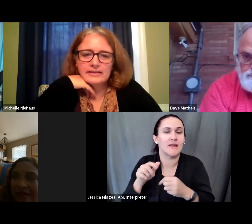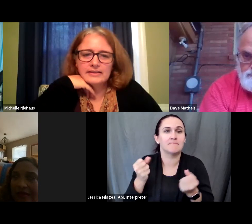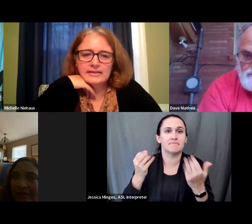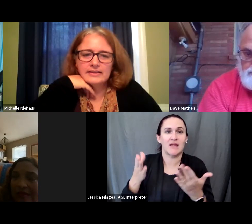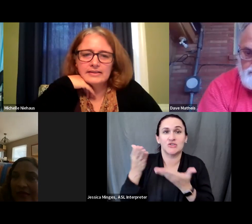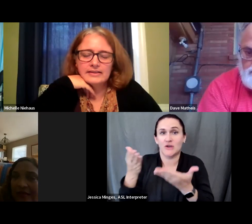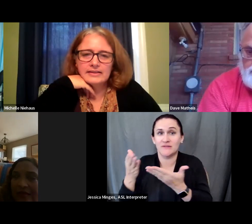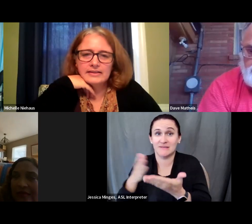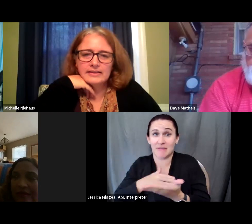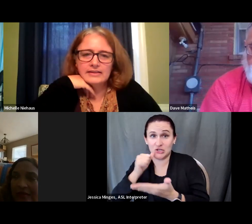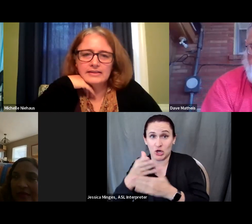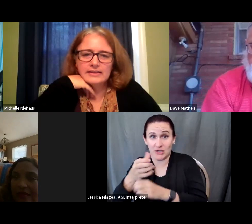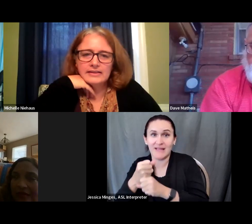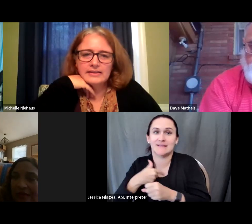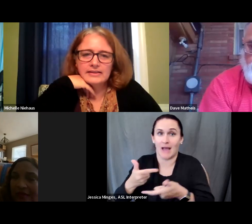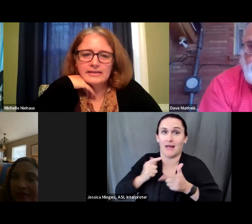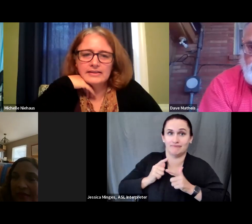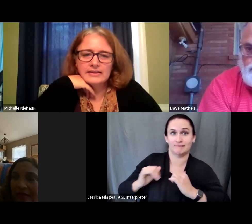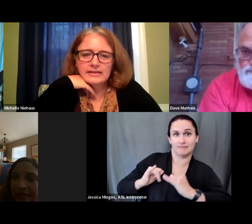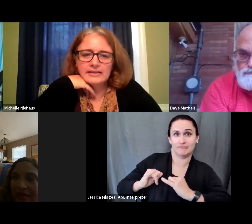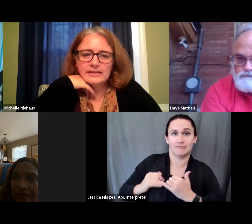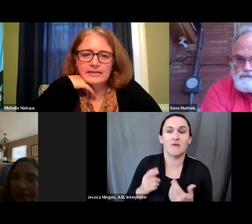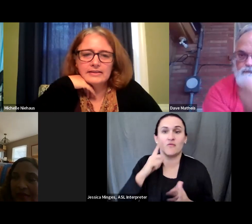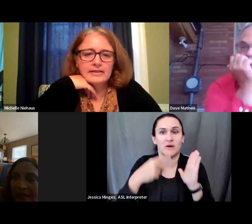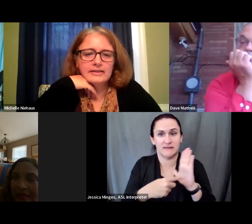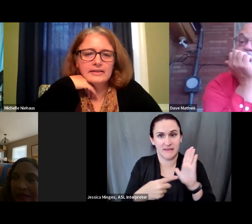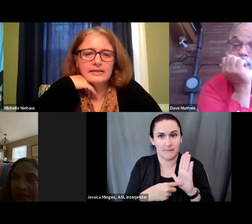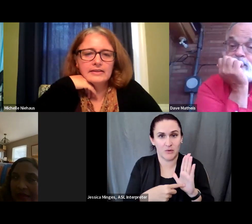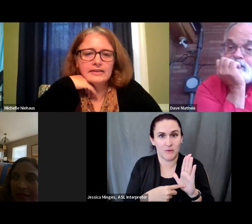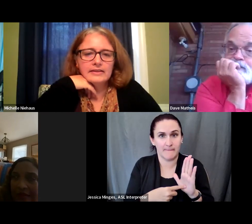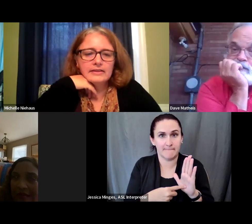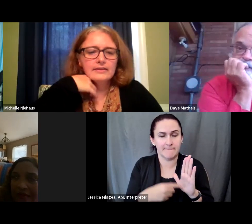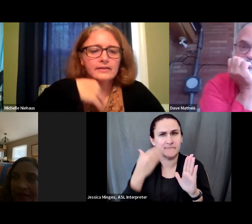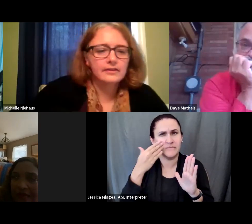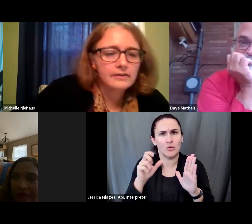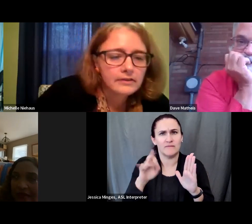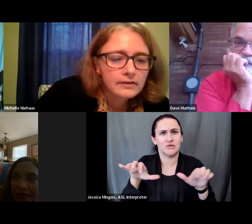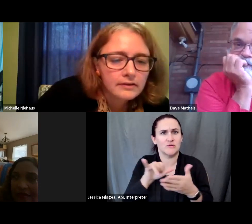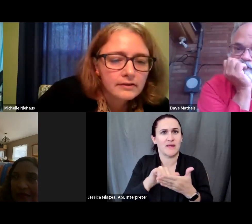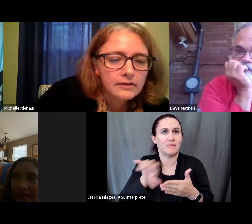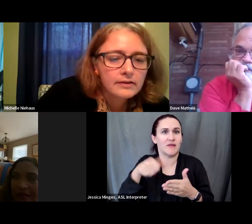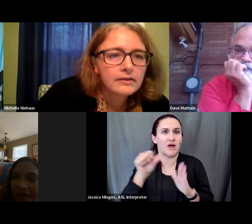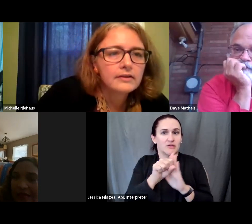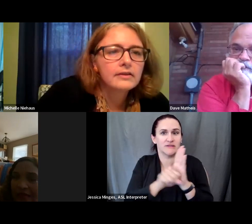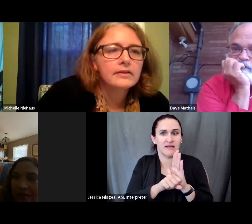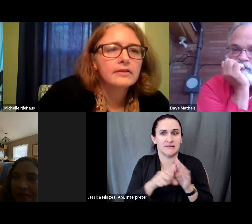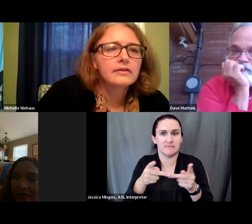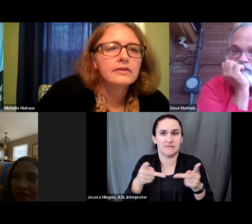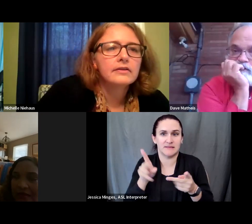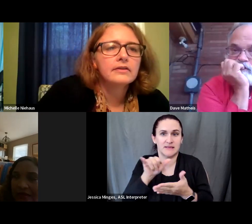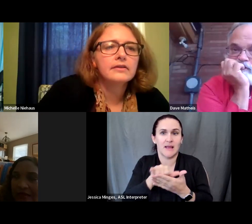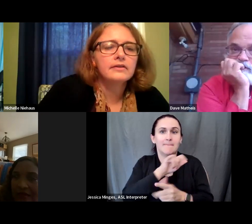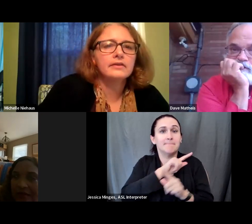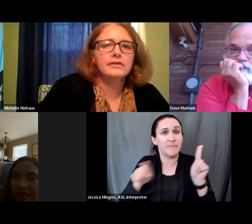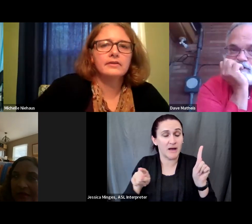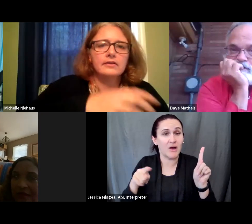I get as well. Like, for example, and I don't know if they do this in other states and places like that, but we have